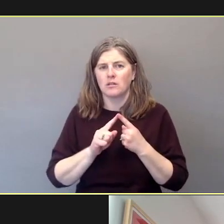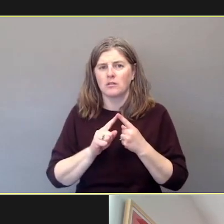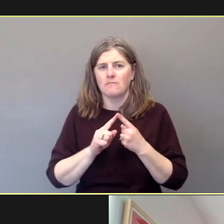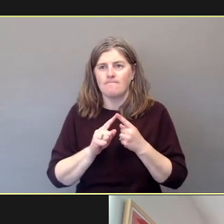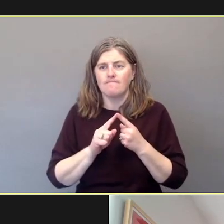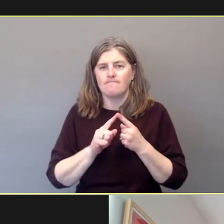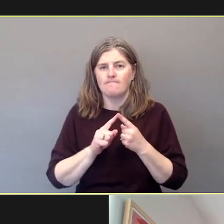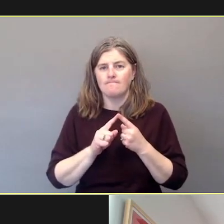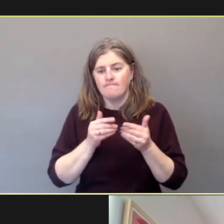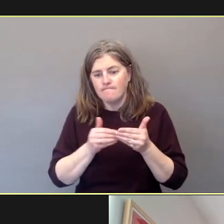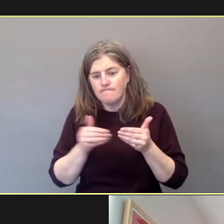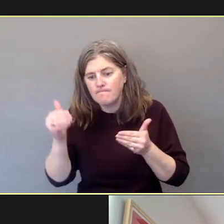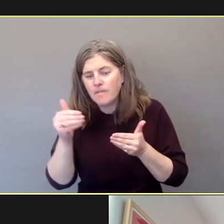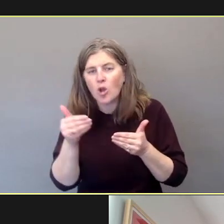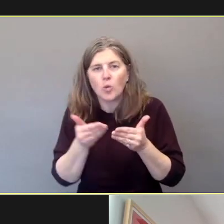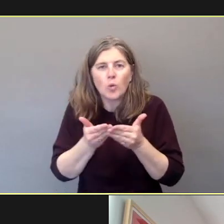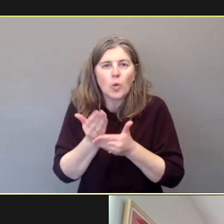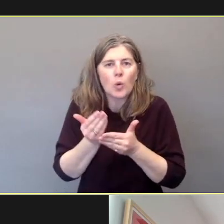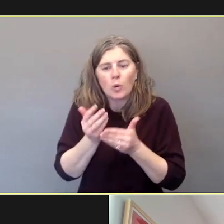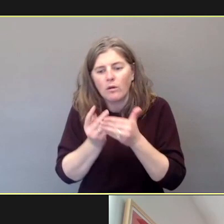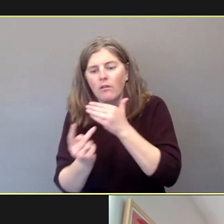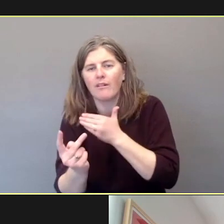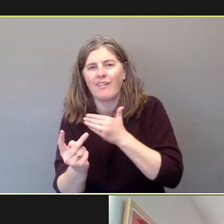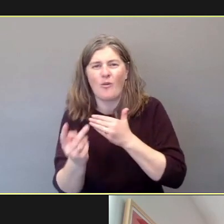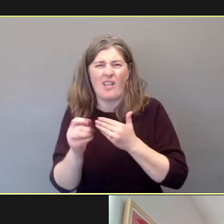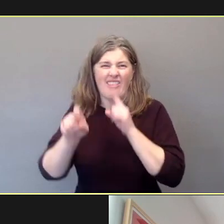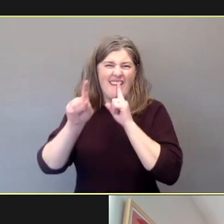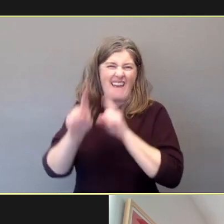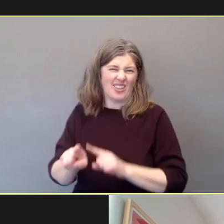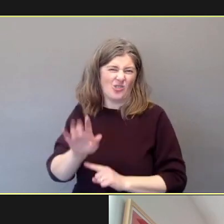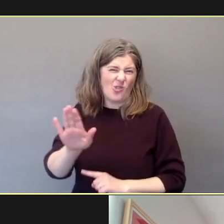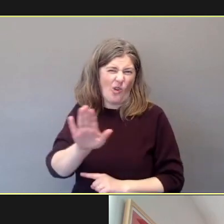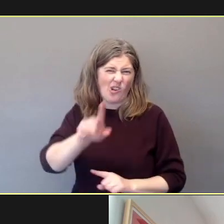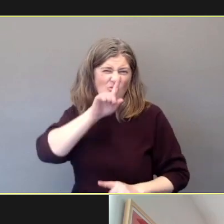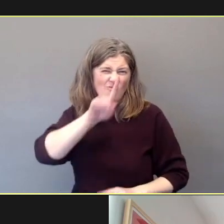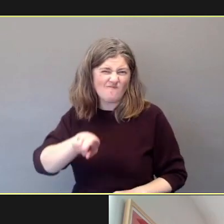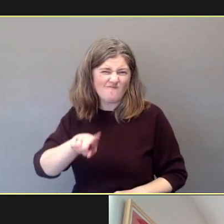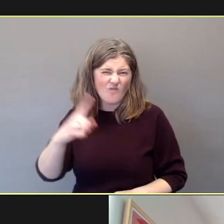a new stage. So I think the answer to your question is no, we're not